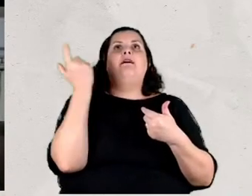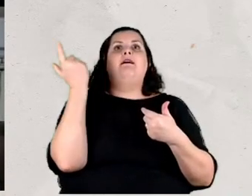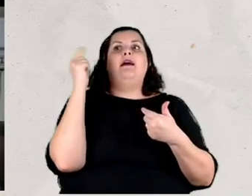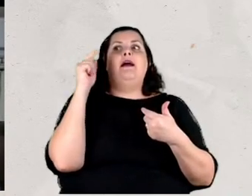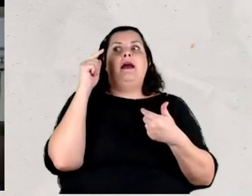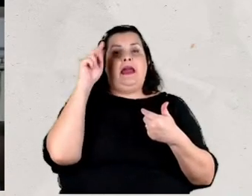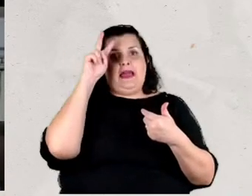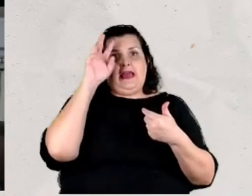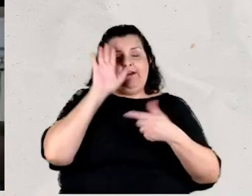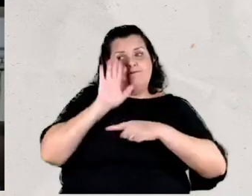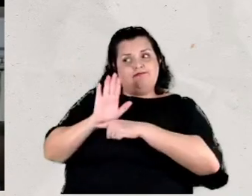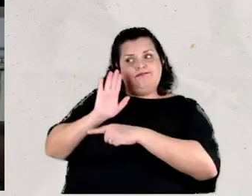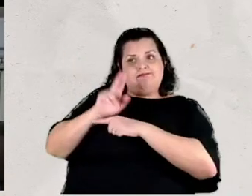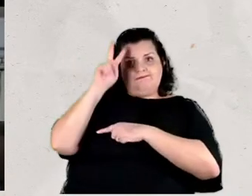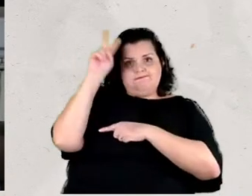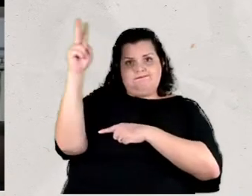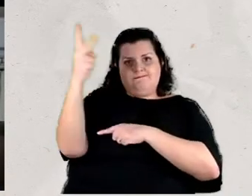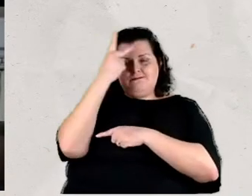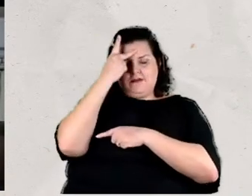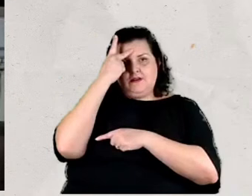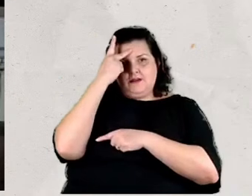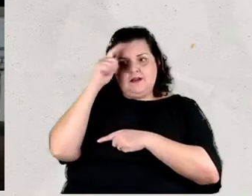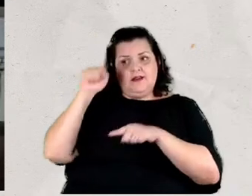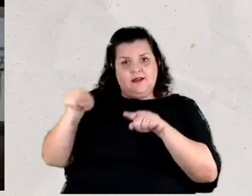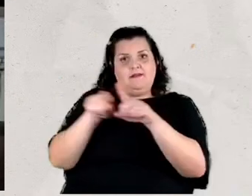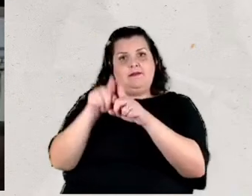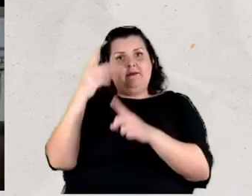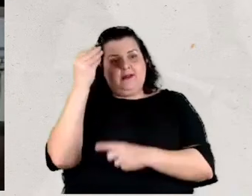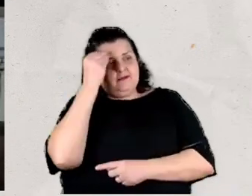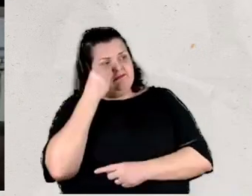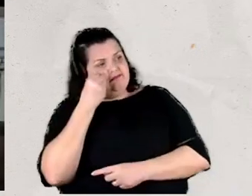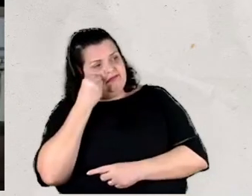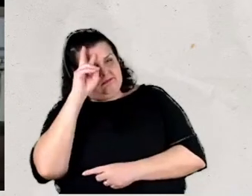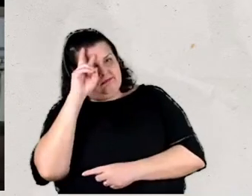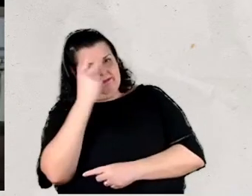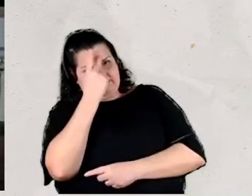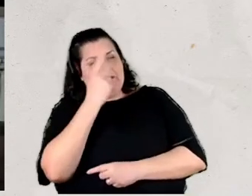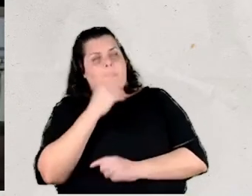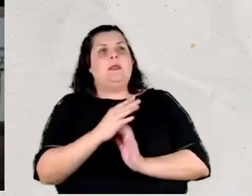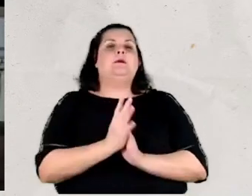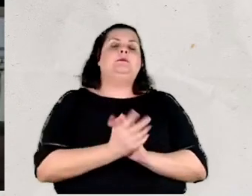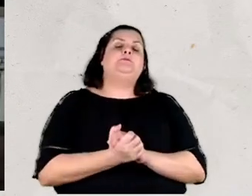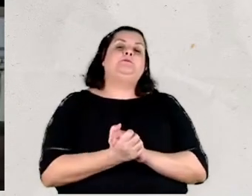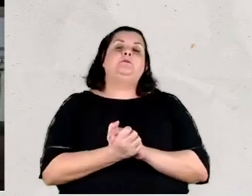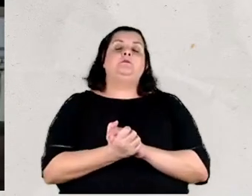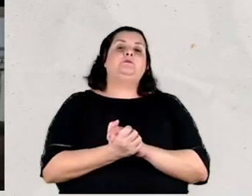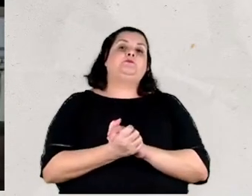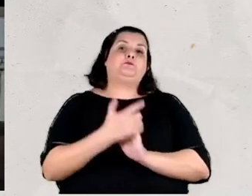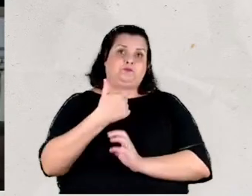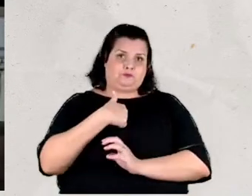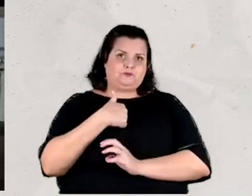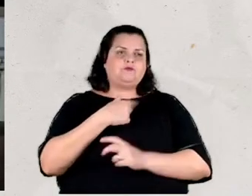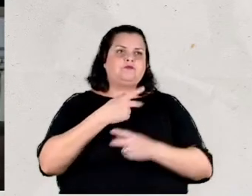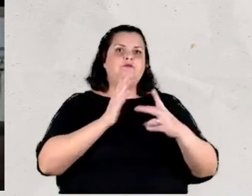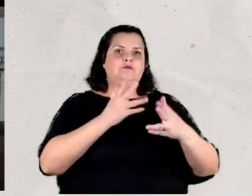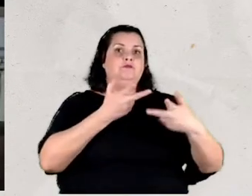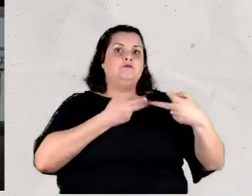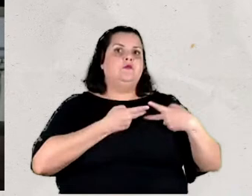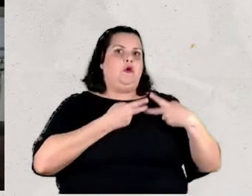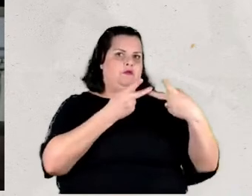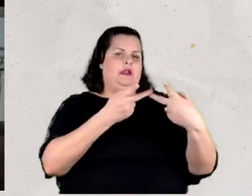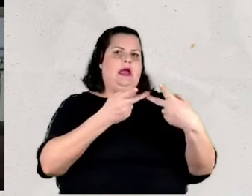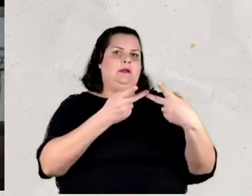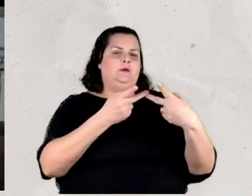and meet Palestinian leaders. And then 2 days before I was supposed to go, I was uninvited.